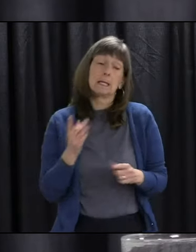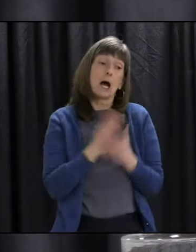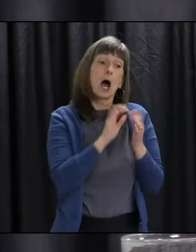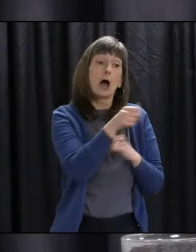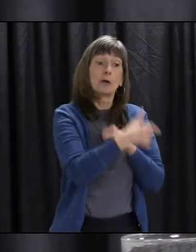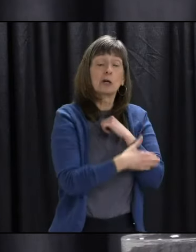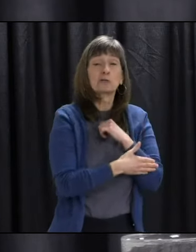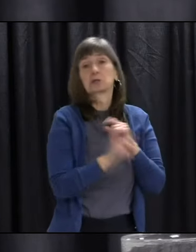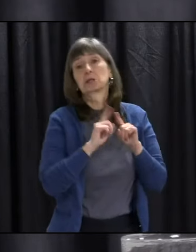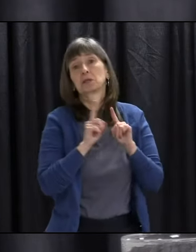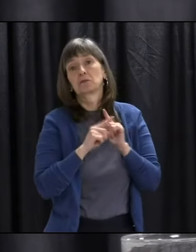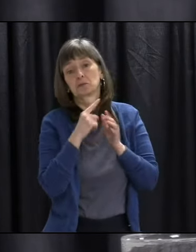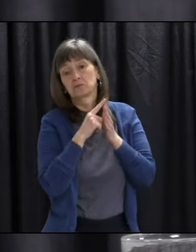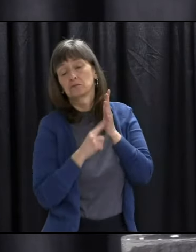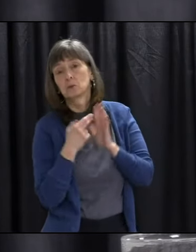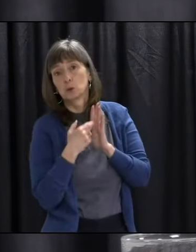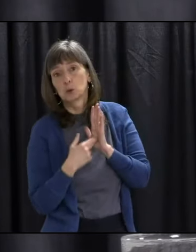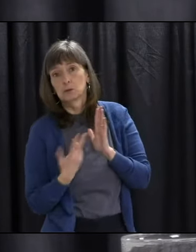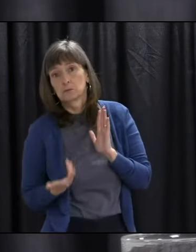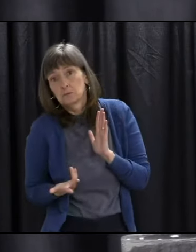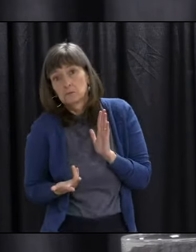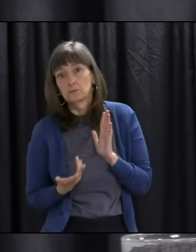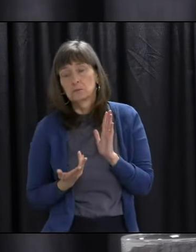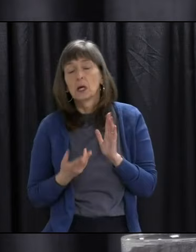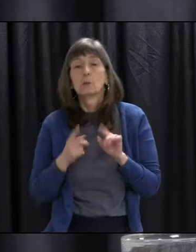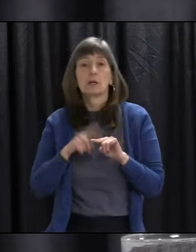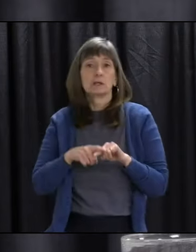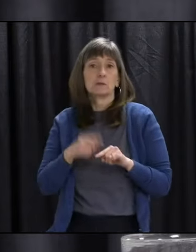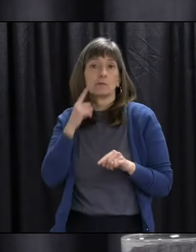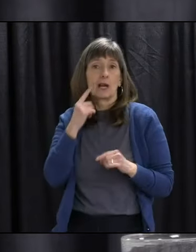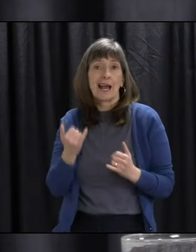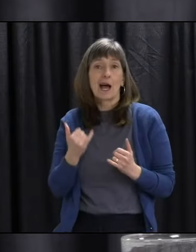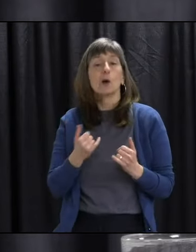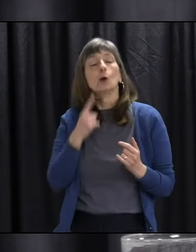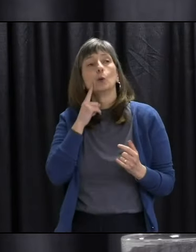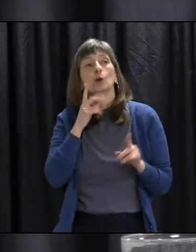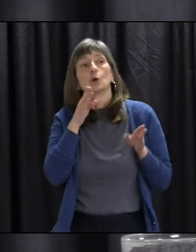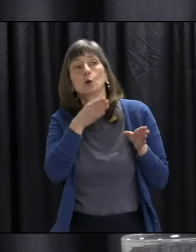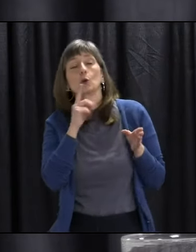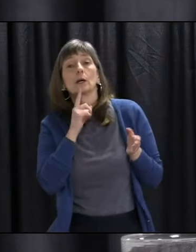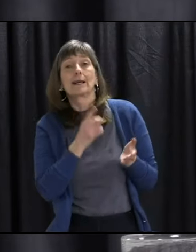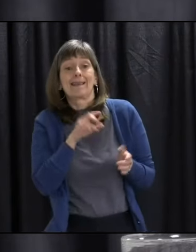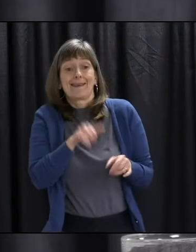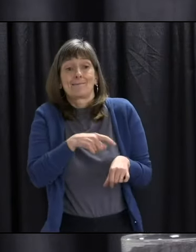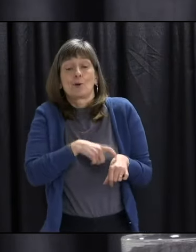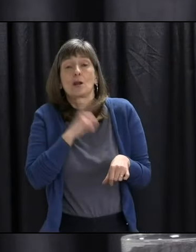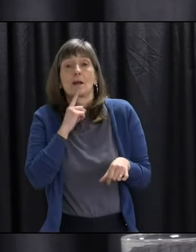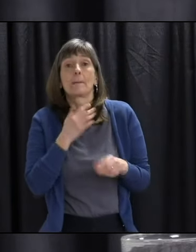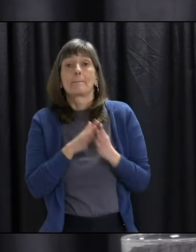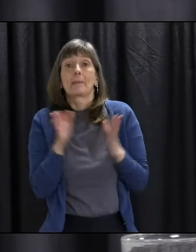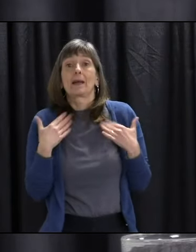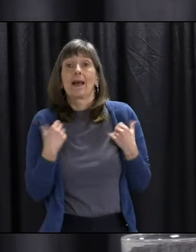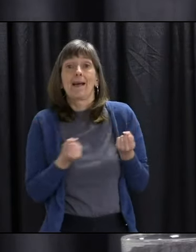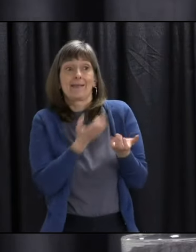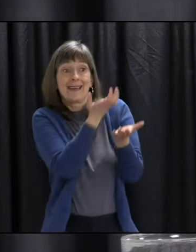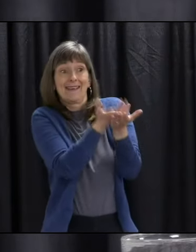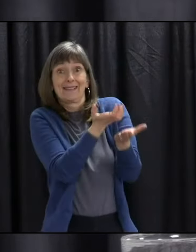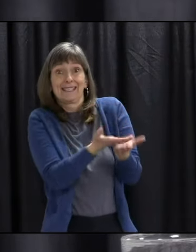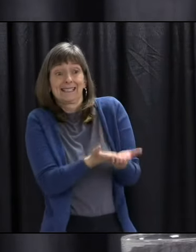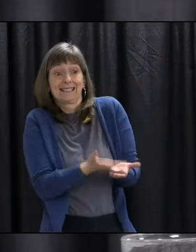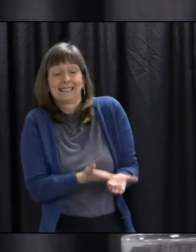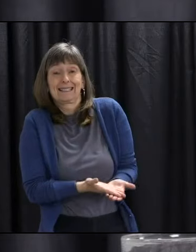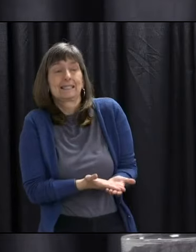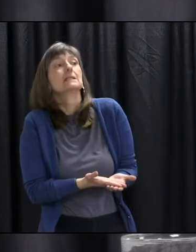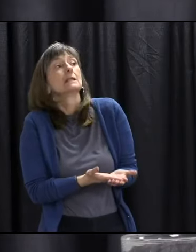cross that bridge when we come to it, and we will use the most up-to-date public health guidance at that point. But then the question